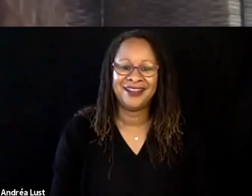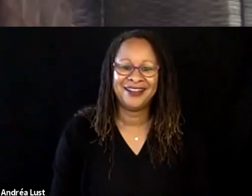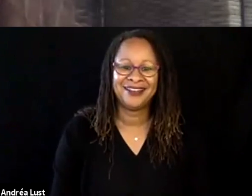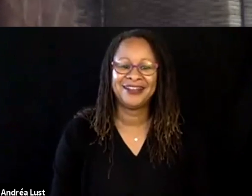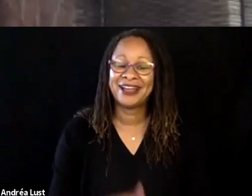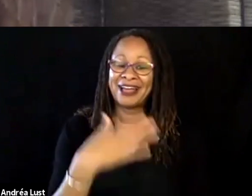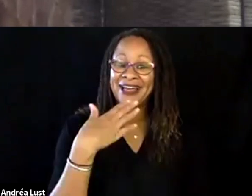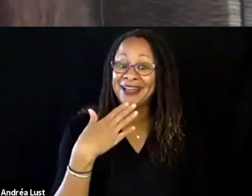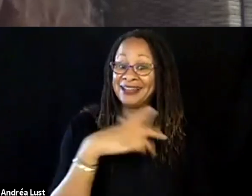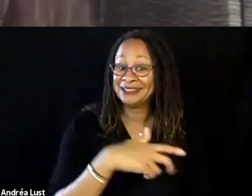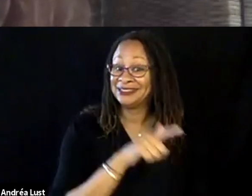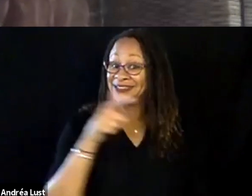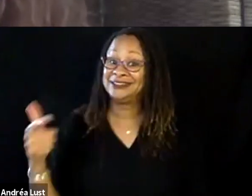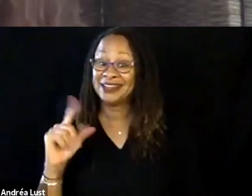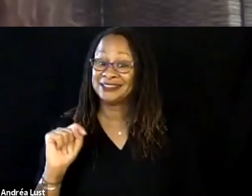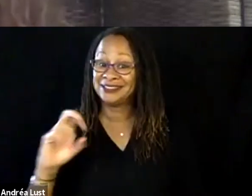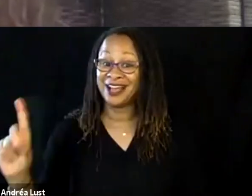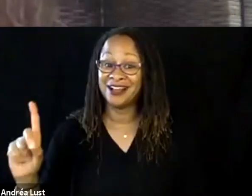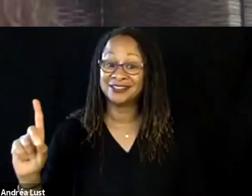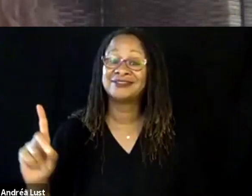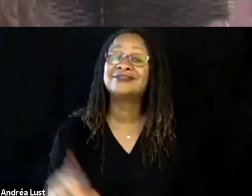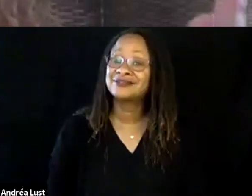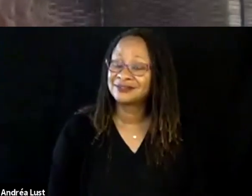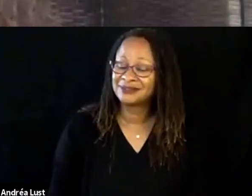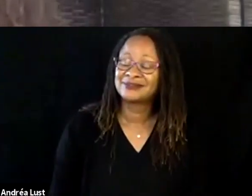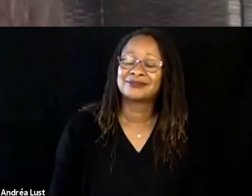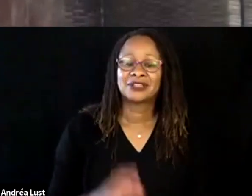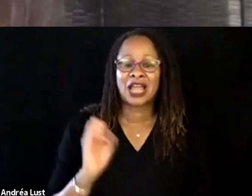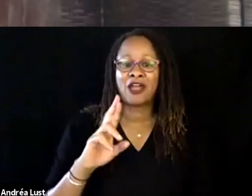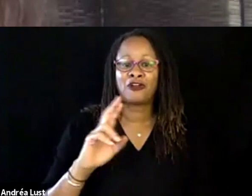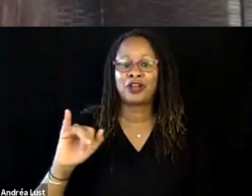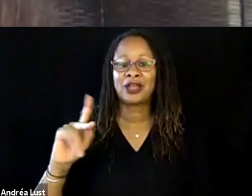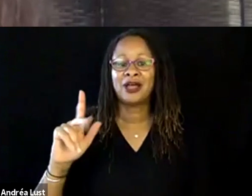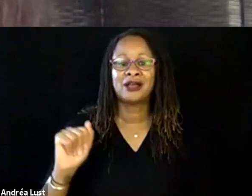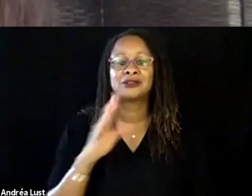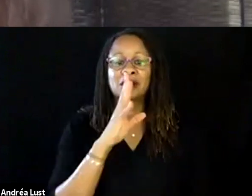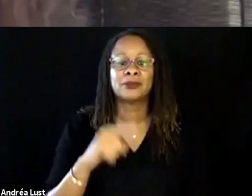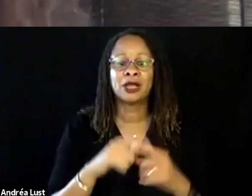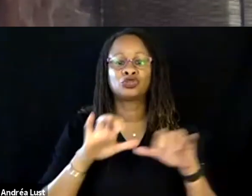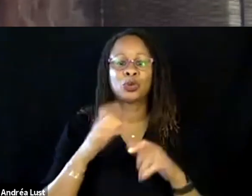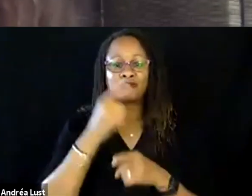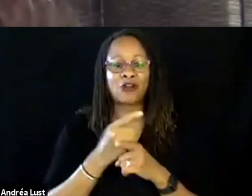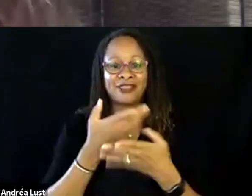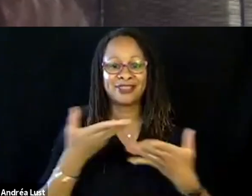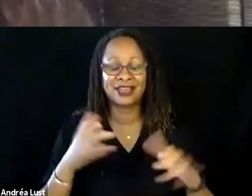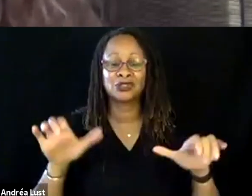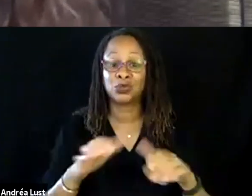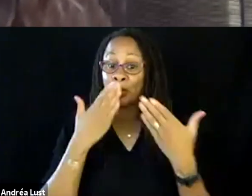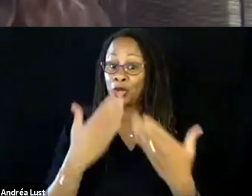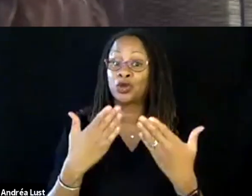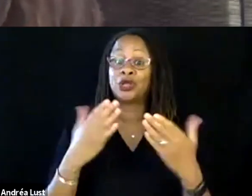Erica was talking about doing the right thing, and, moving over to you, doing good can be good